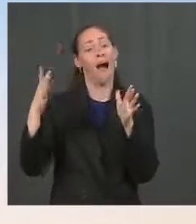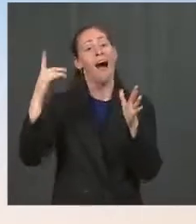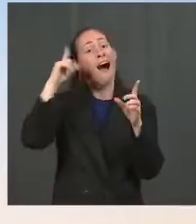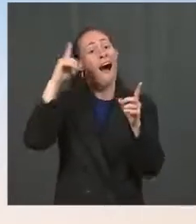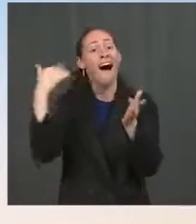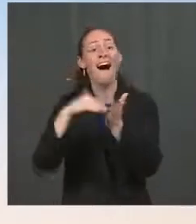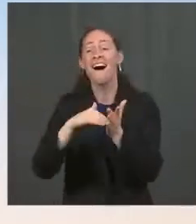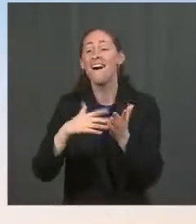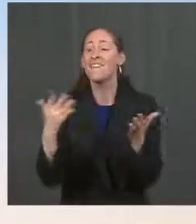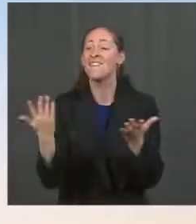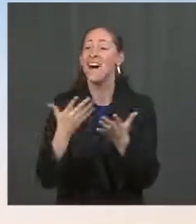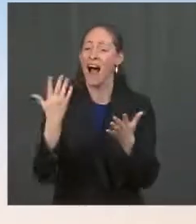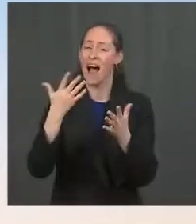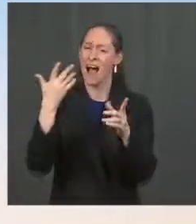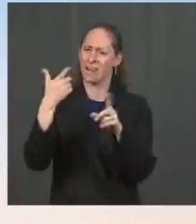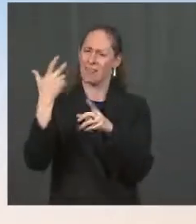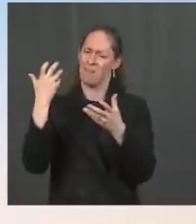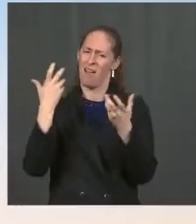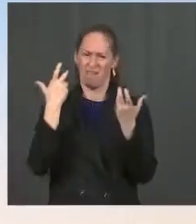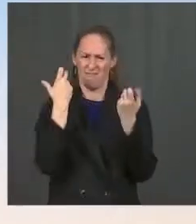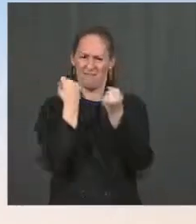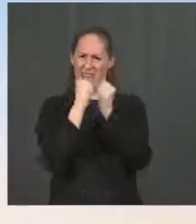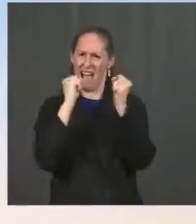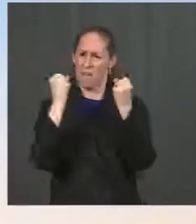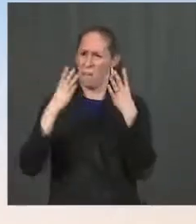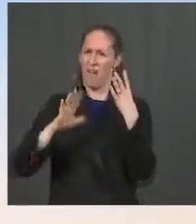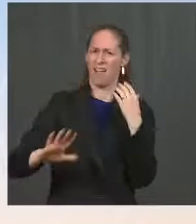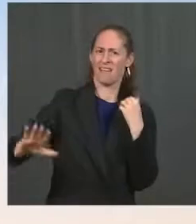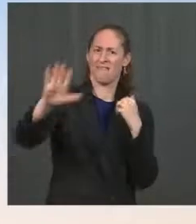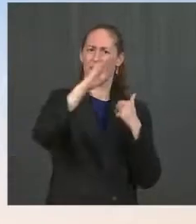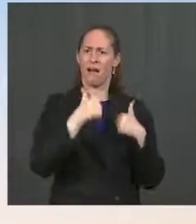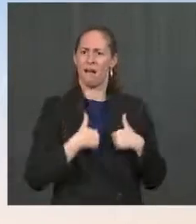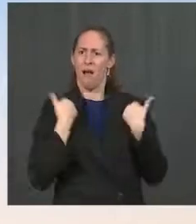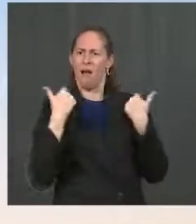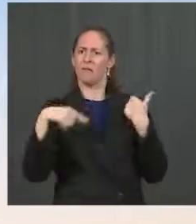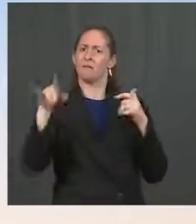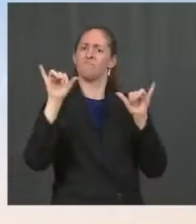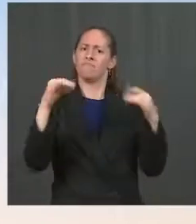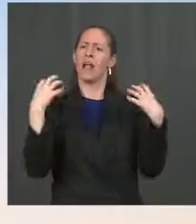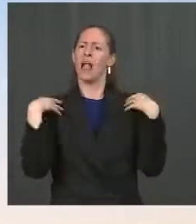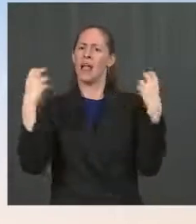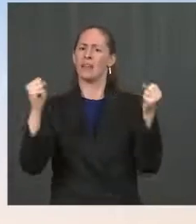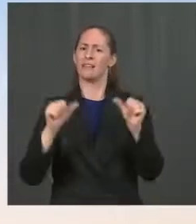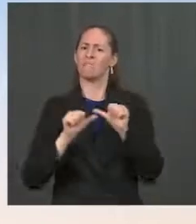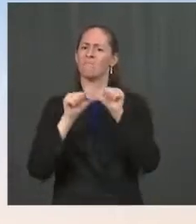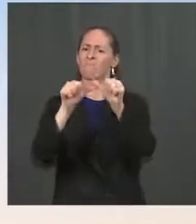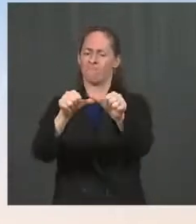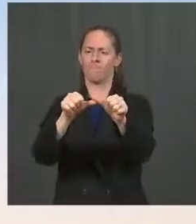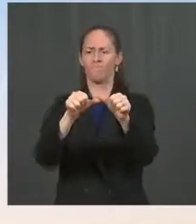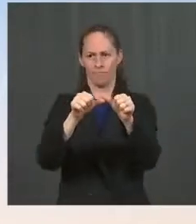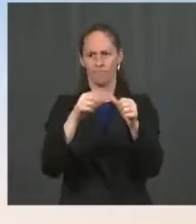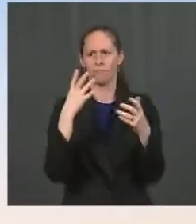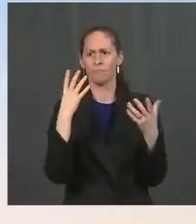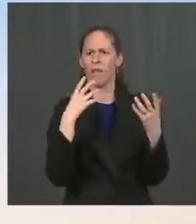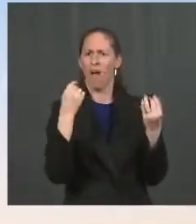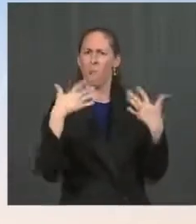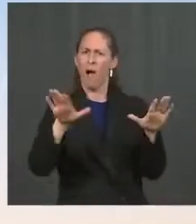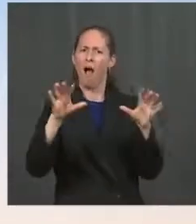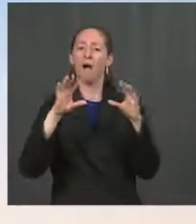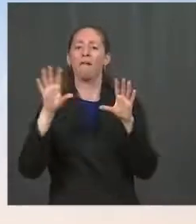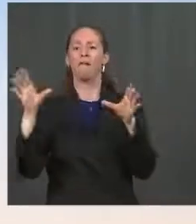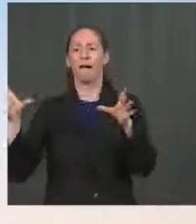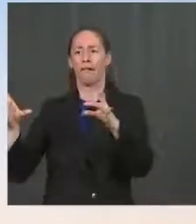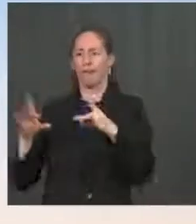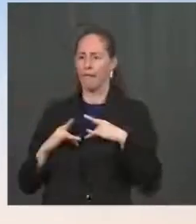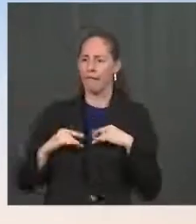save lives, continue to protect more people from coronavirus, and continue to stop the spread of coronavirus across the country.